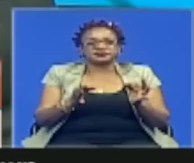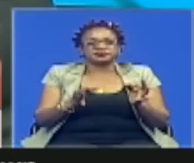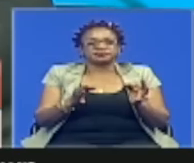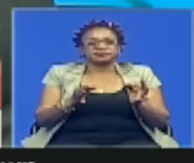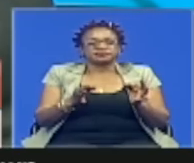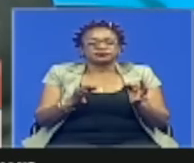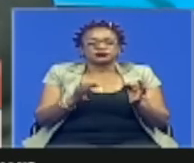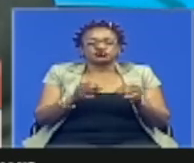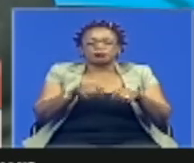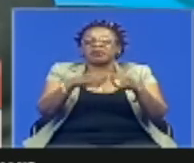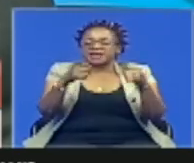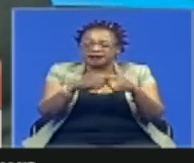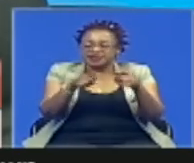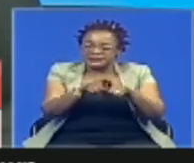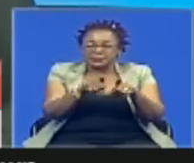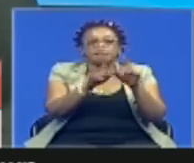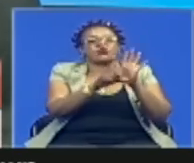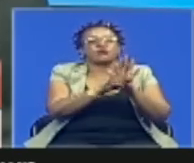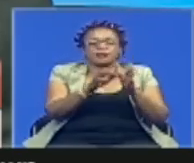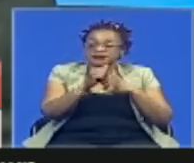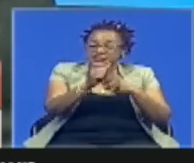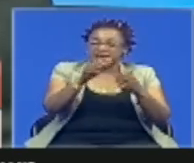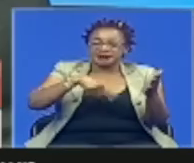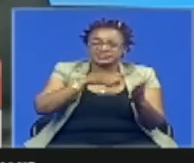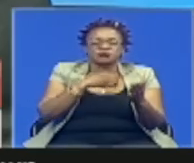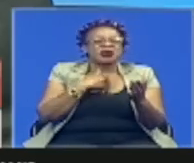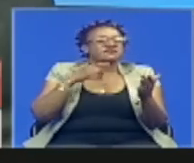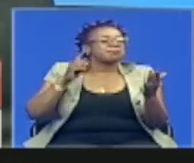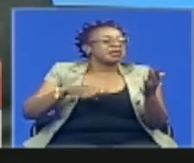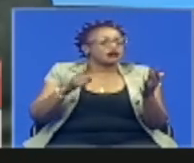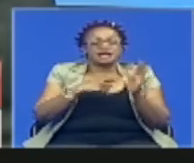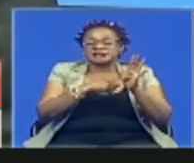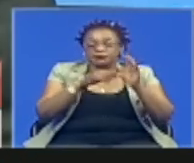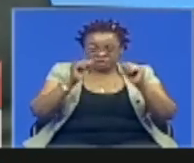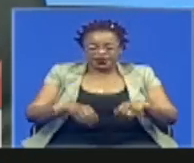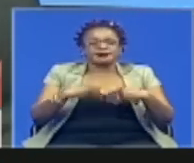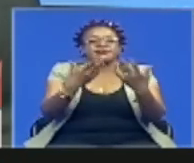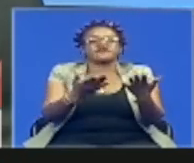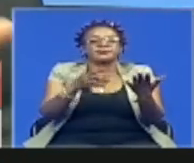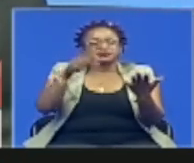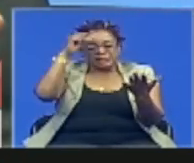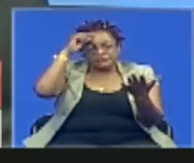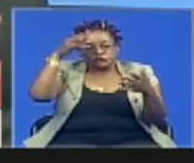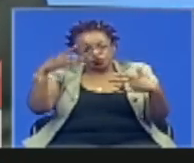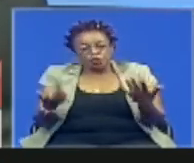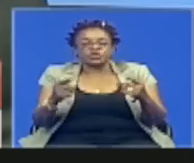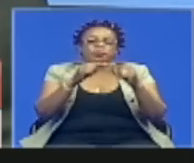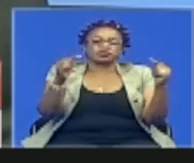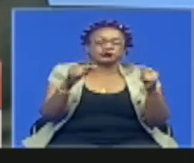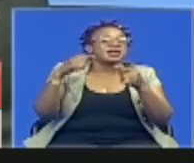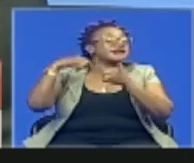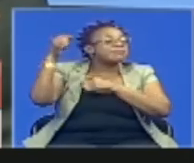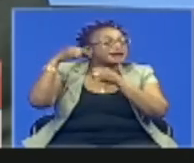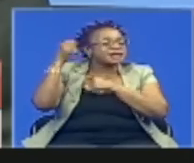very laws which are supposed to guide us. And there are a myriad of examples we could give here where the government or the opposition, depending on who